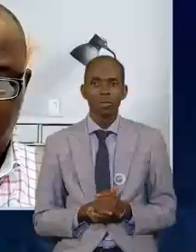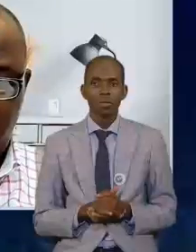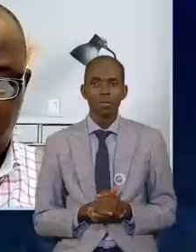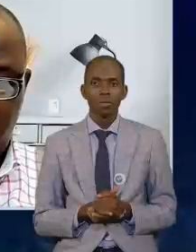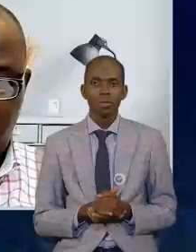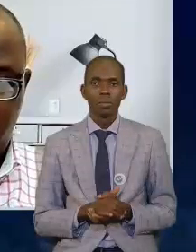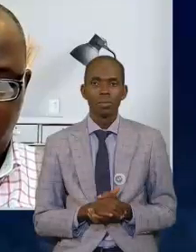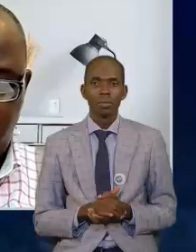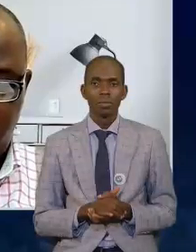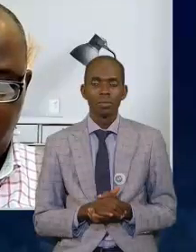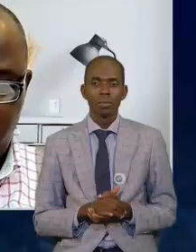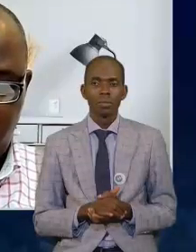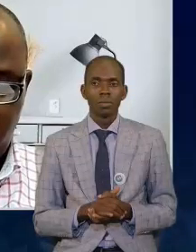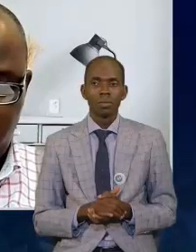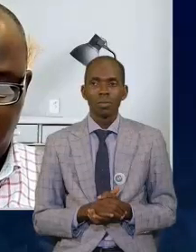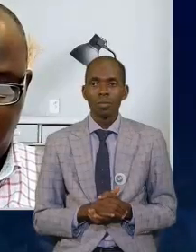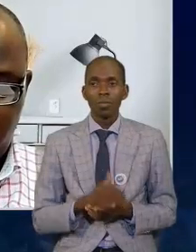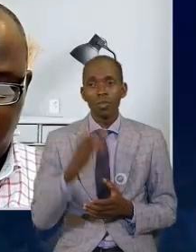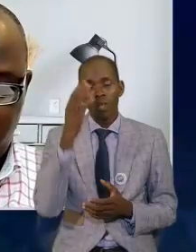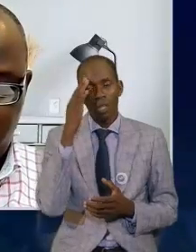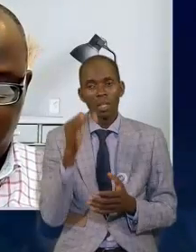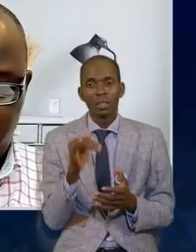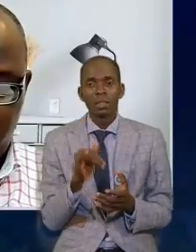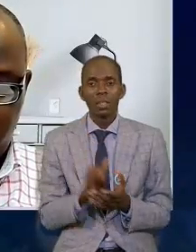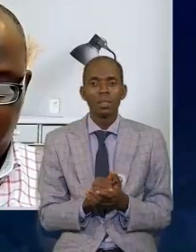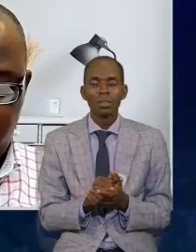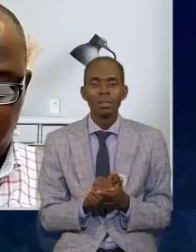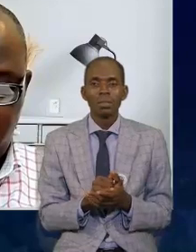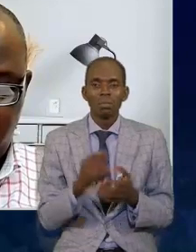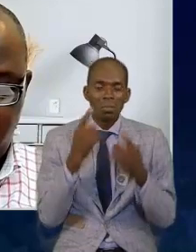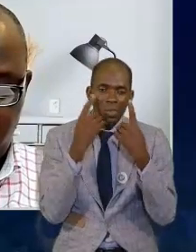we don't cry and cry as people with no hope.